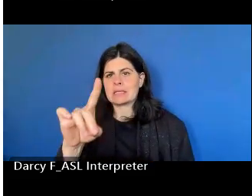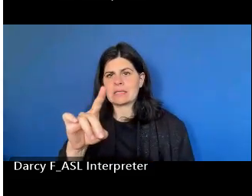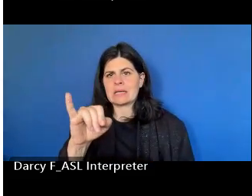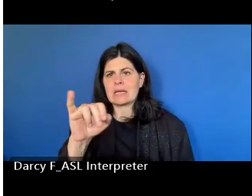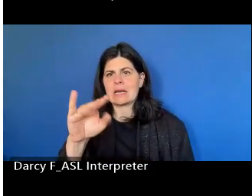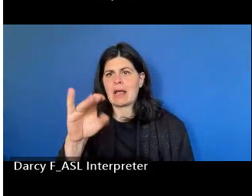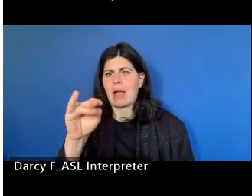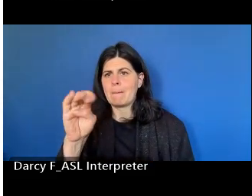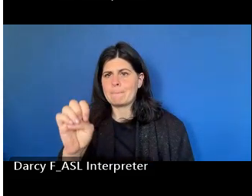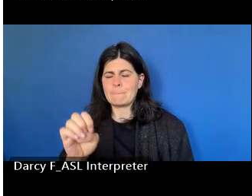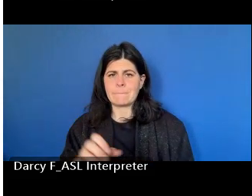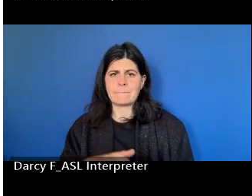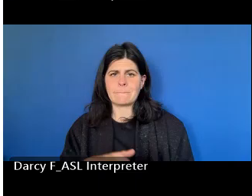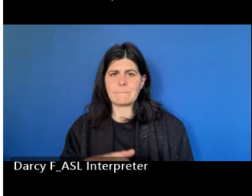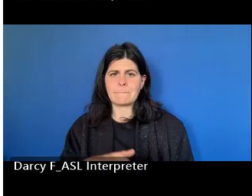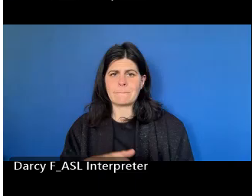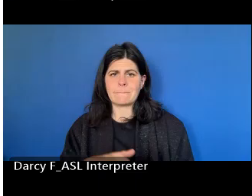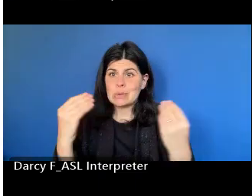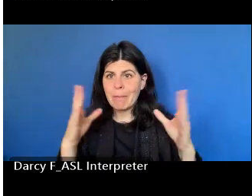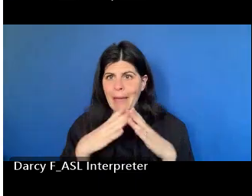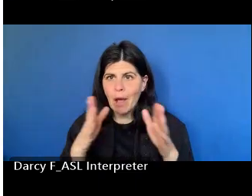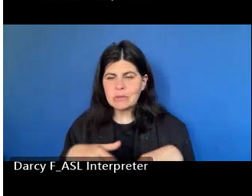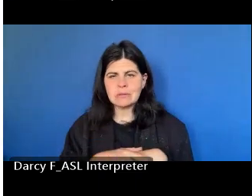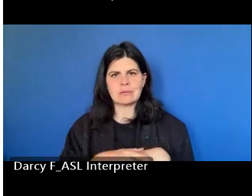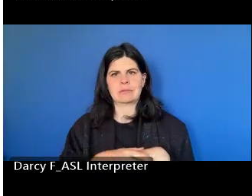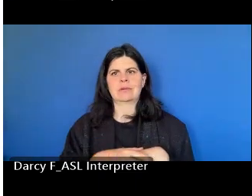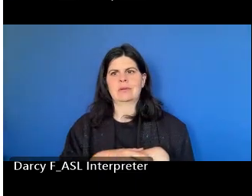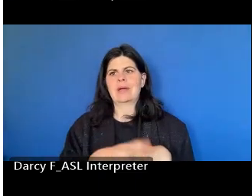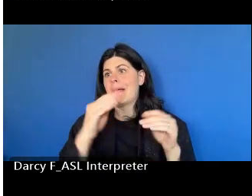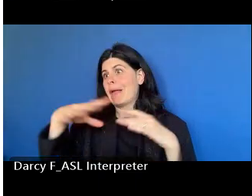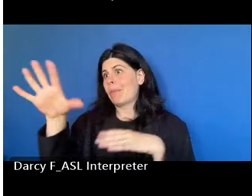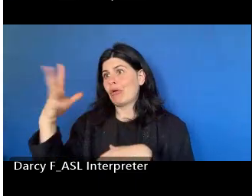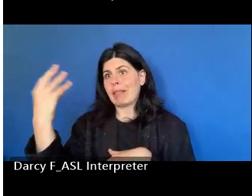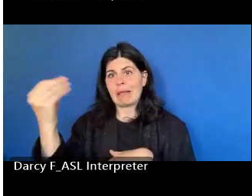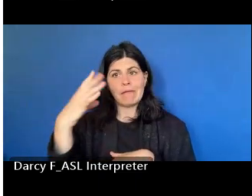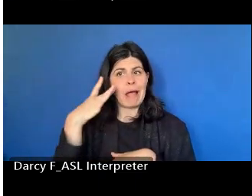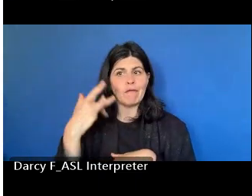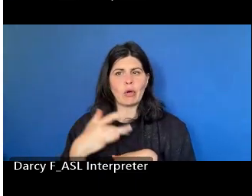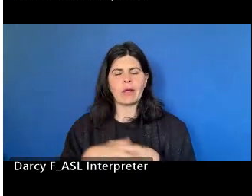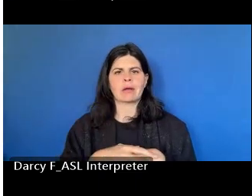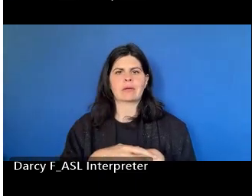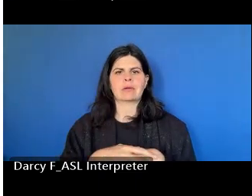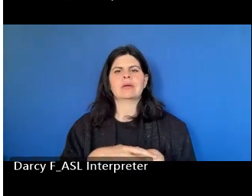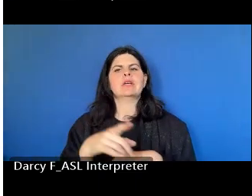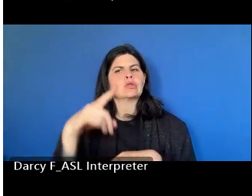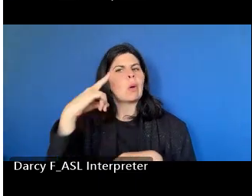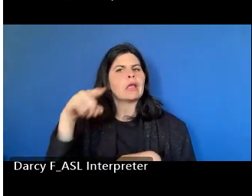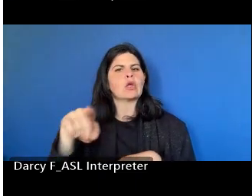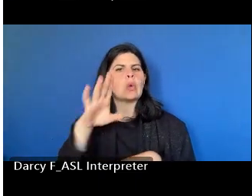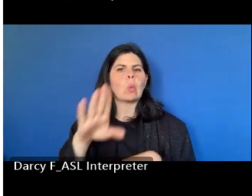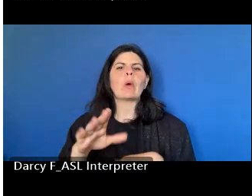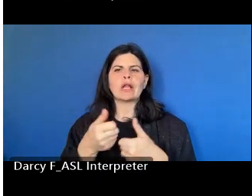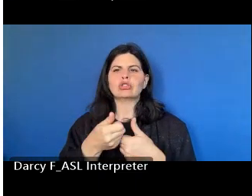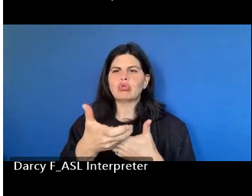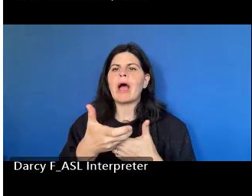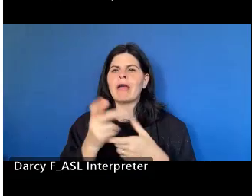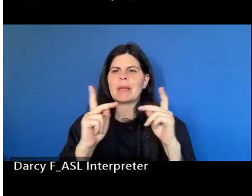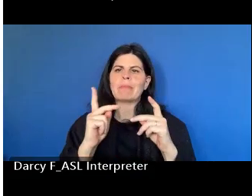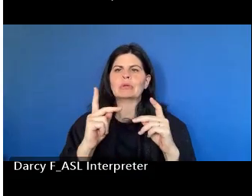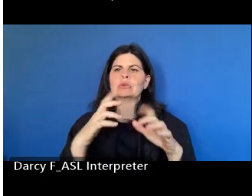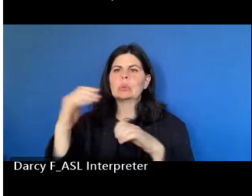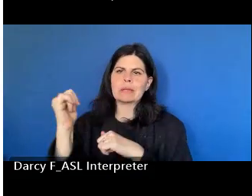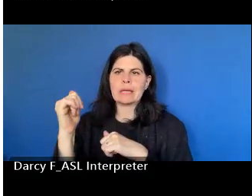have to sell my house and probably move out of California. And so I think you're going to be driving people out of California with